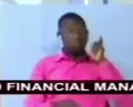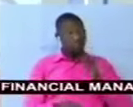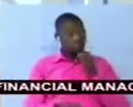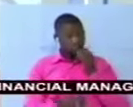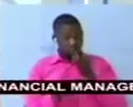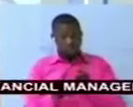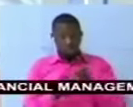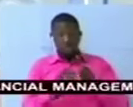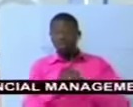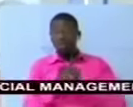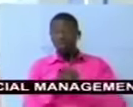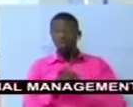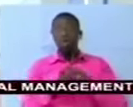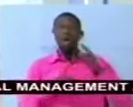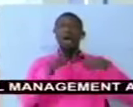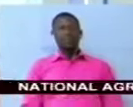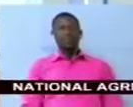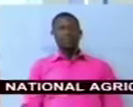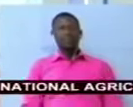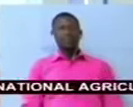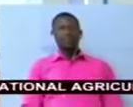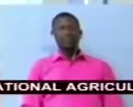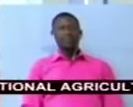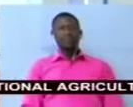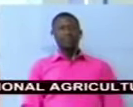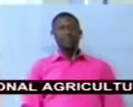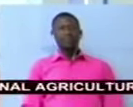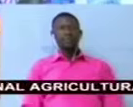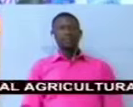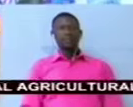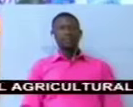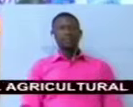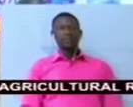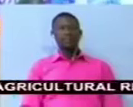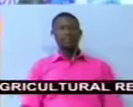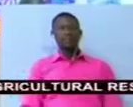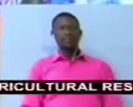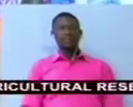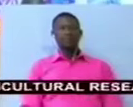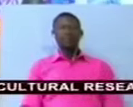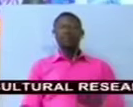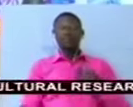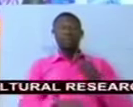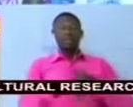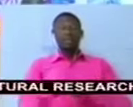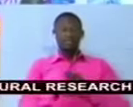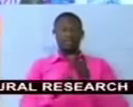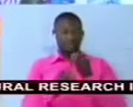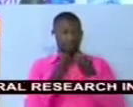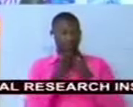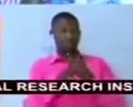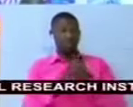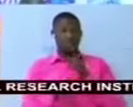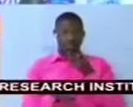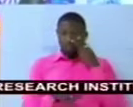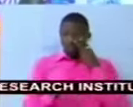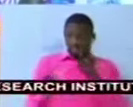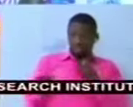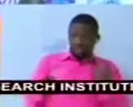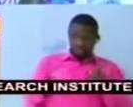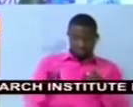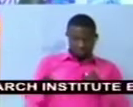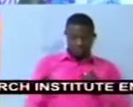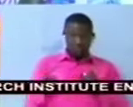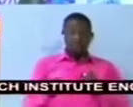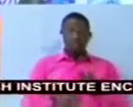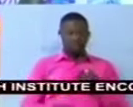laaj te yoyu ganna ma waxe lolu be pare ne ma gis nga ñi. That was the time he told me that have you seen these people? Manako waaw mo na. I